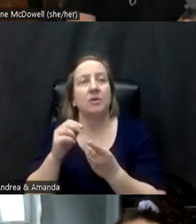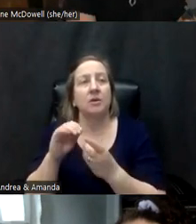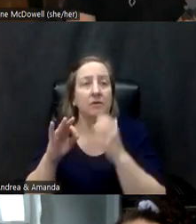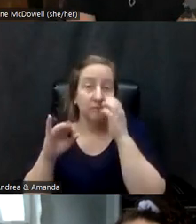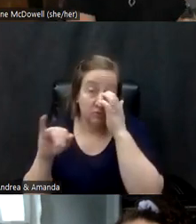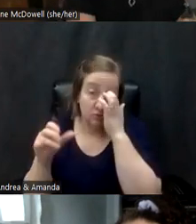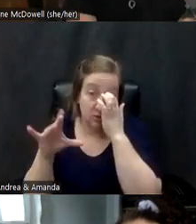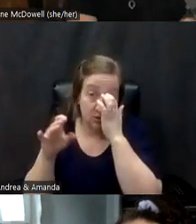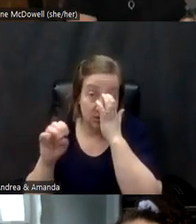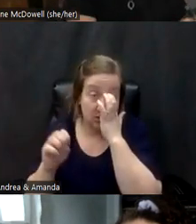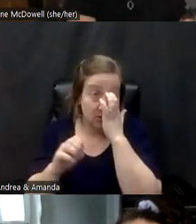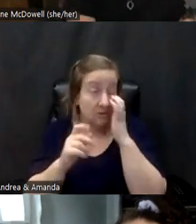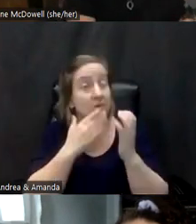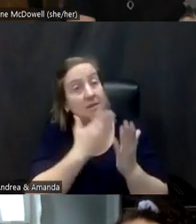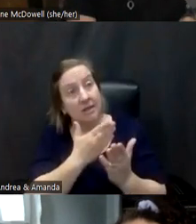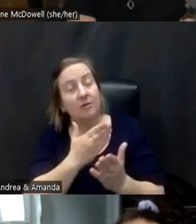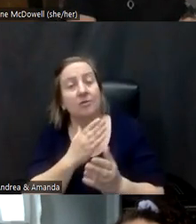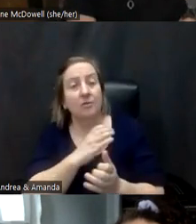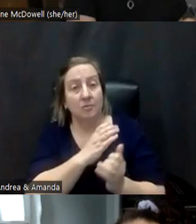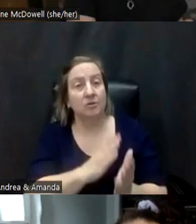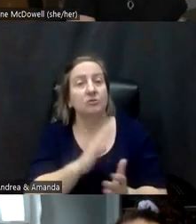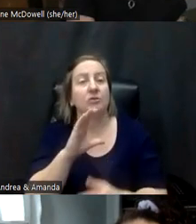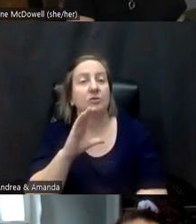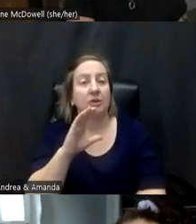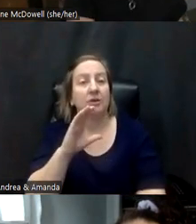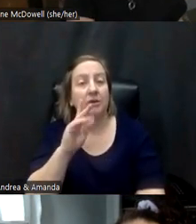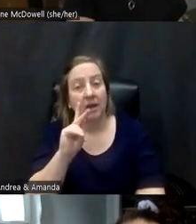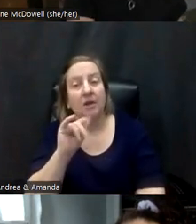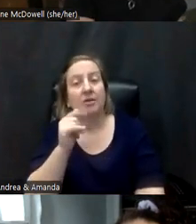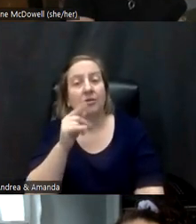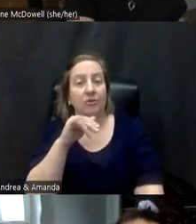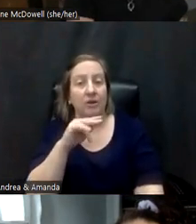Thank you, Commissioner Catherine. Is that